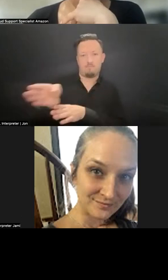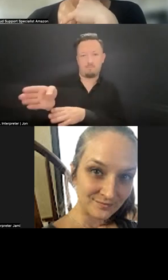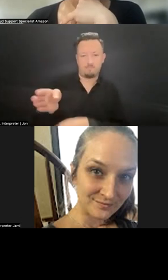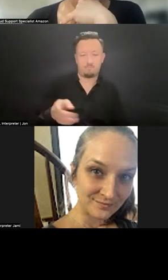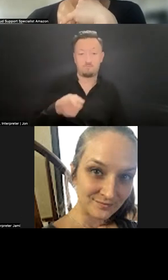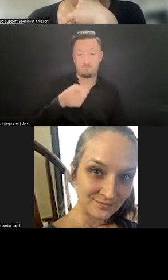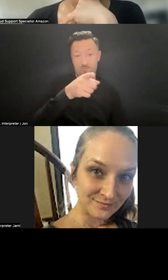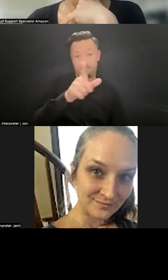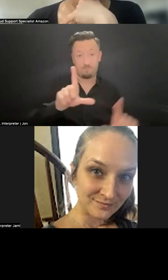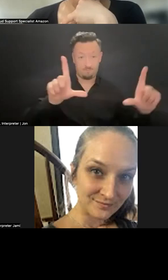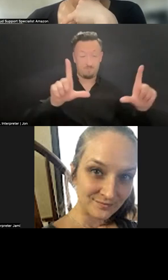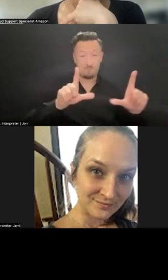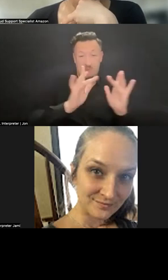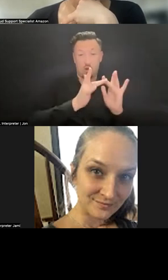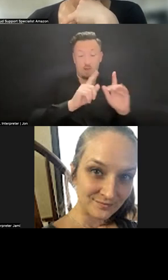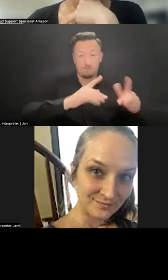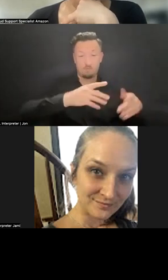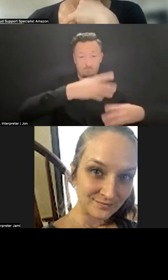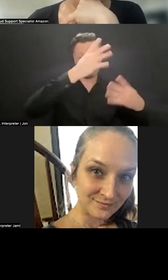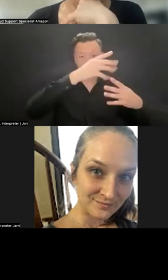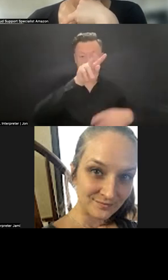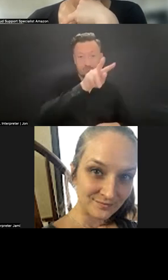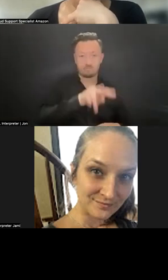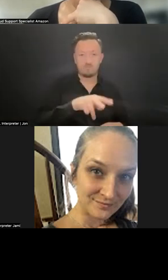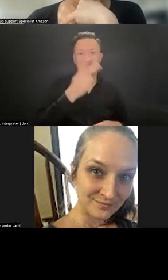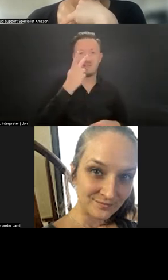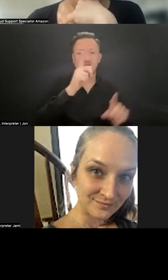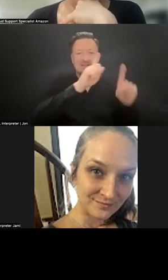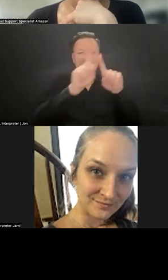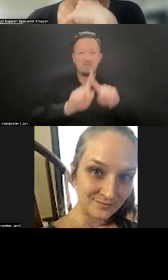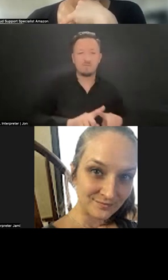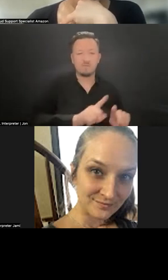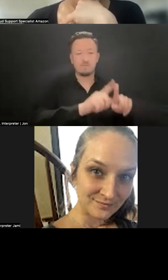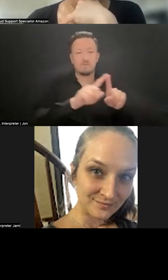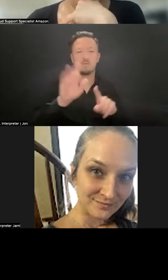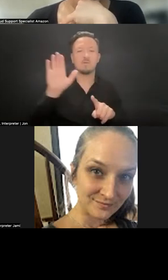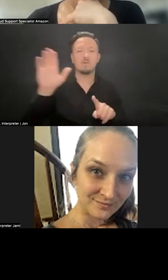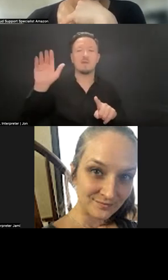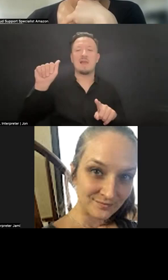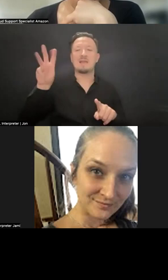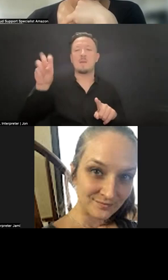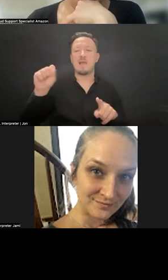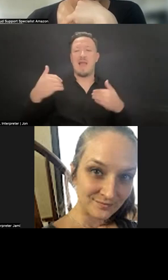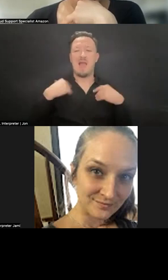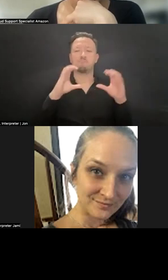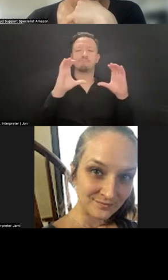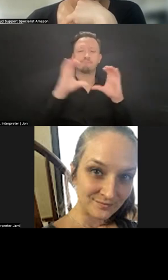down, you'll see these are the primary AWS